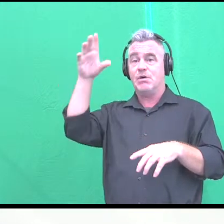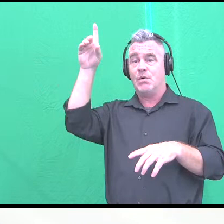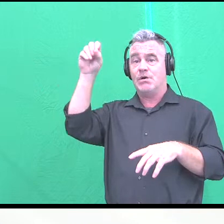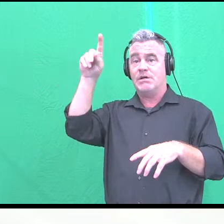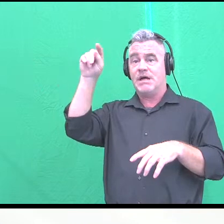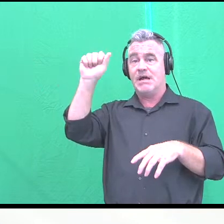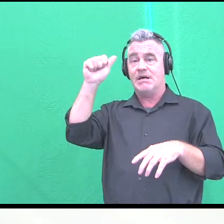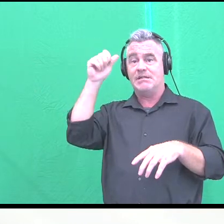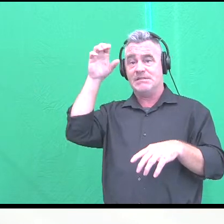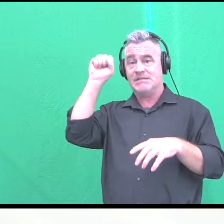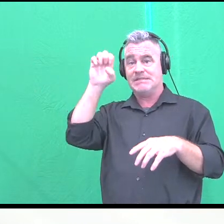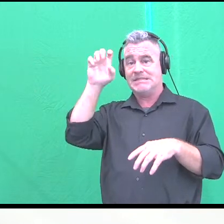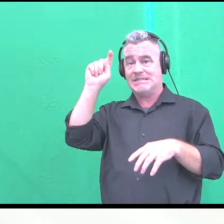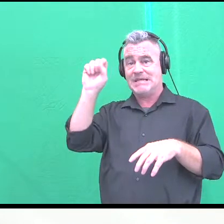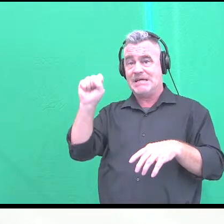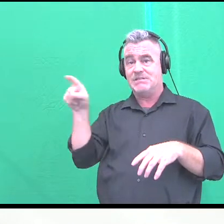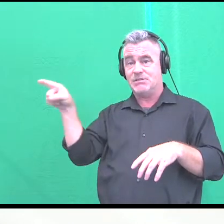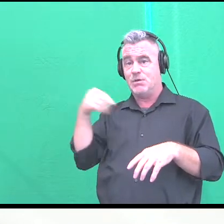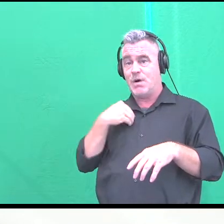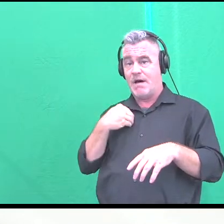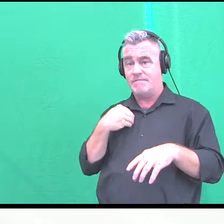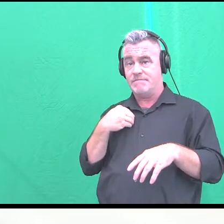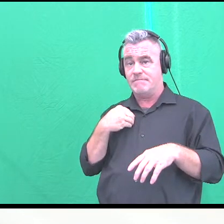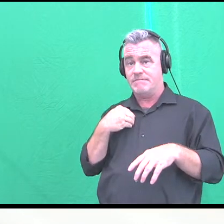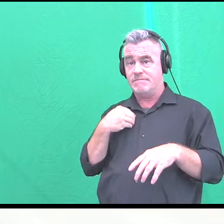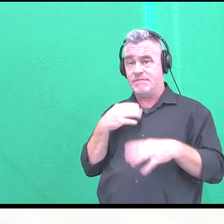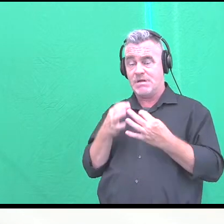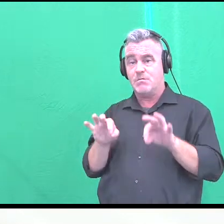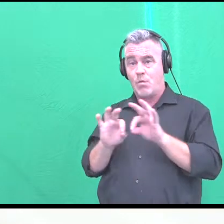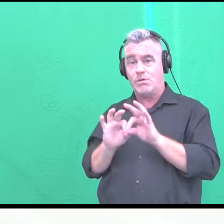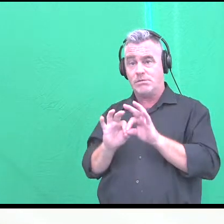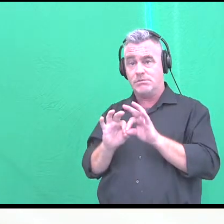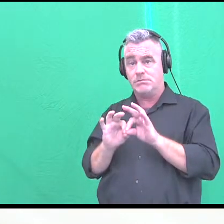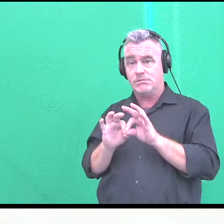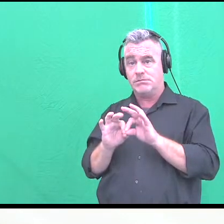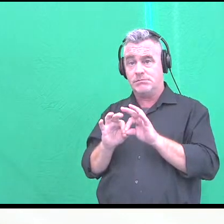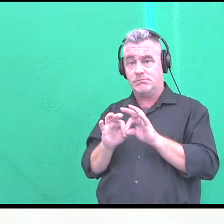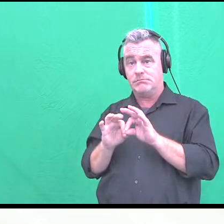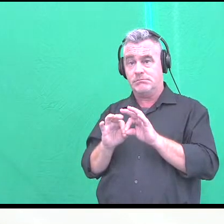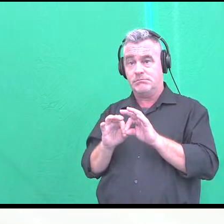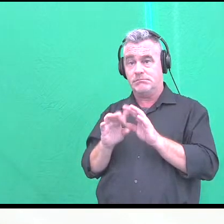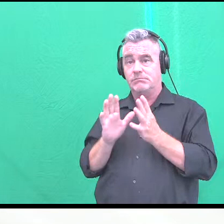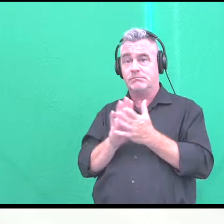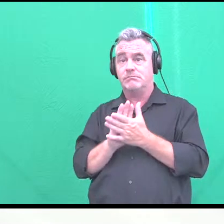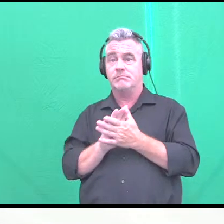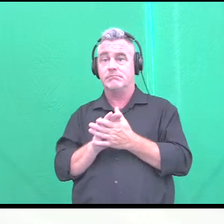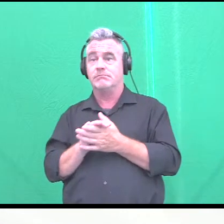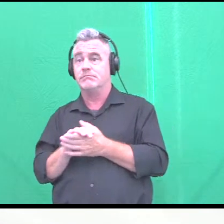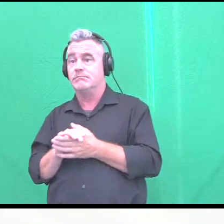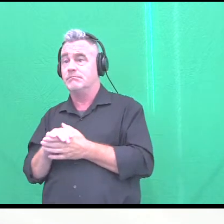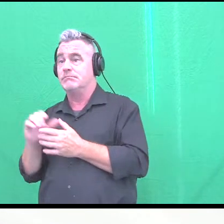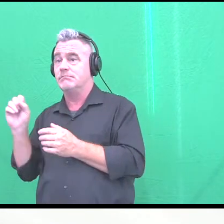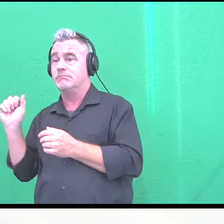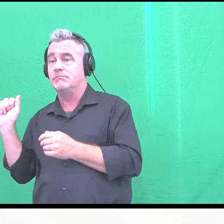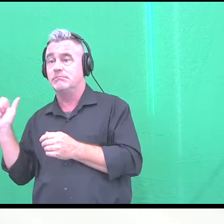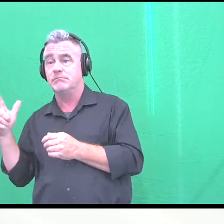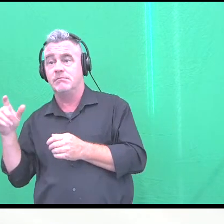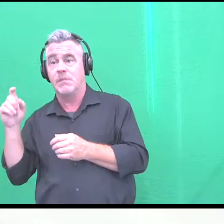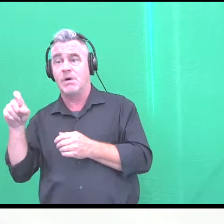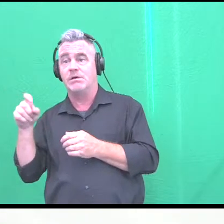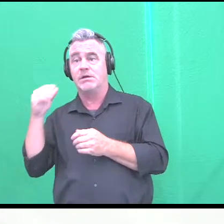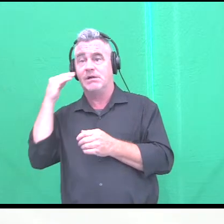have. It's important to us. So you all need to know you are welcome here